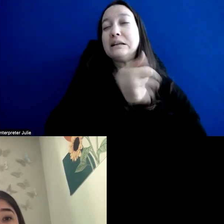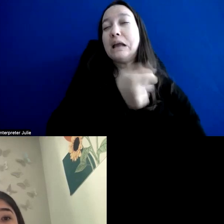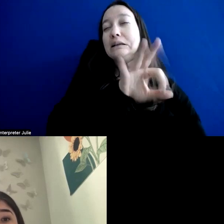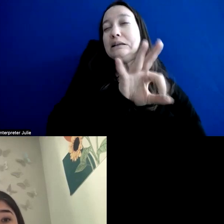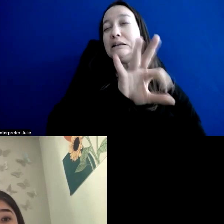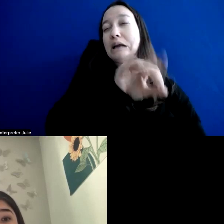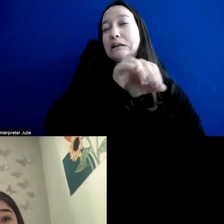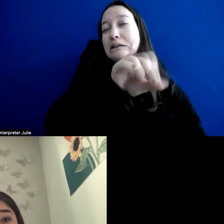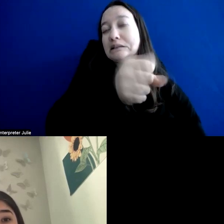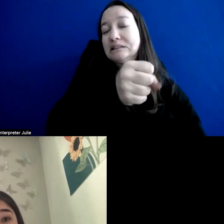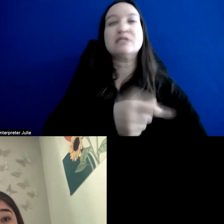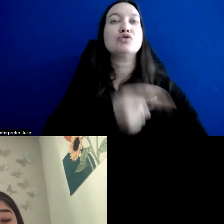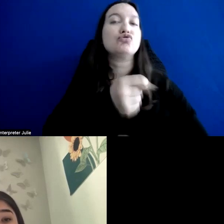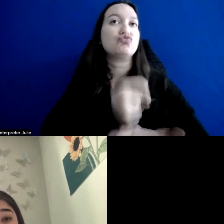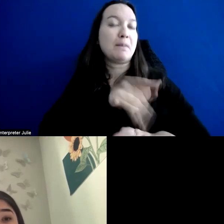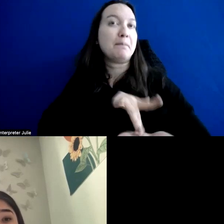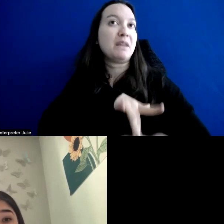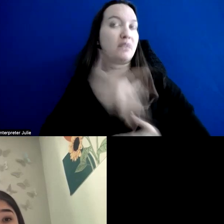1990s, when treatment drugs became available,